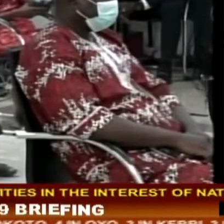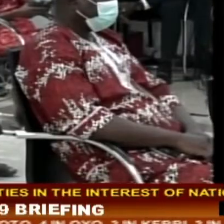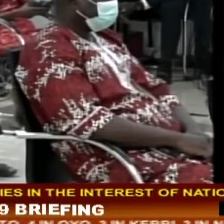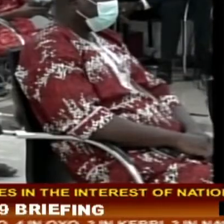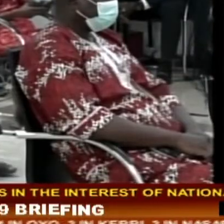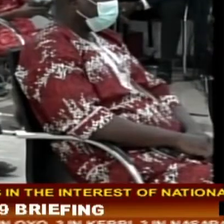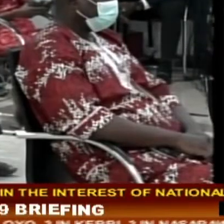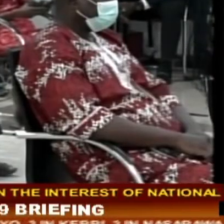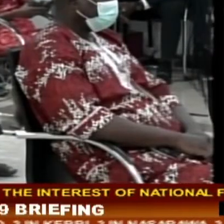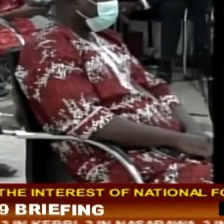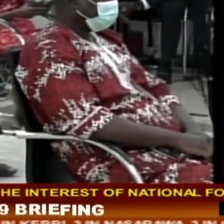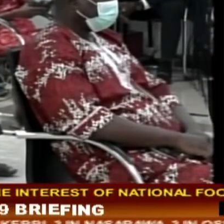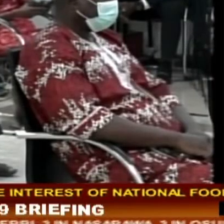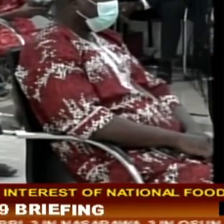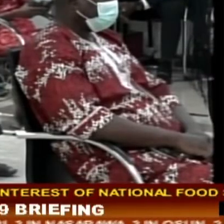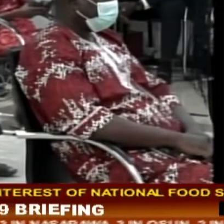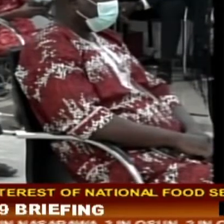much